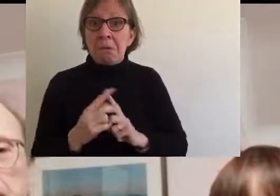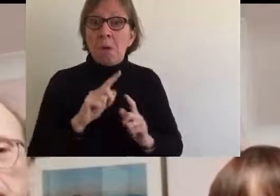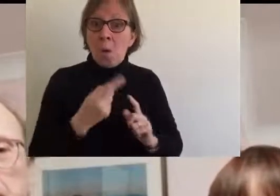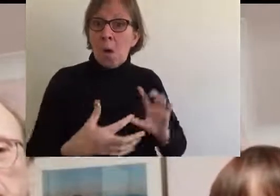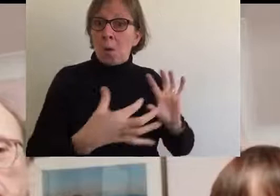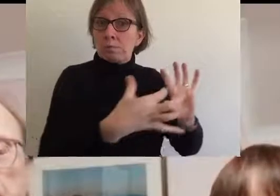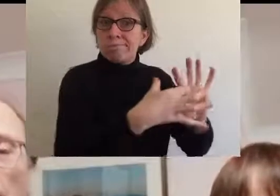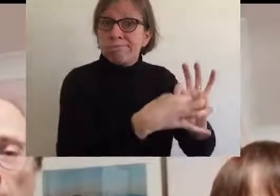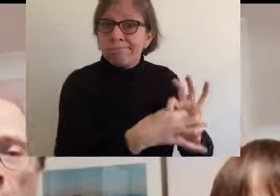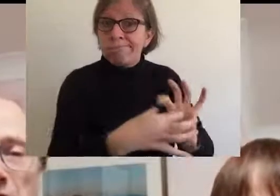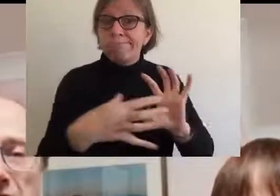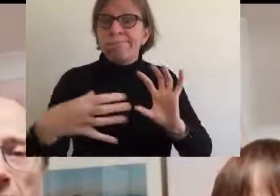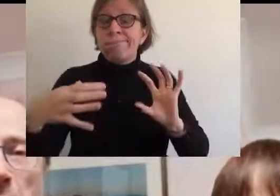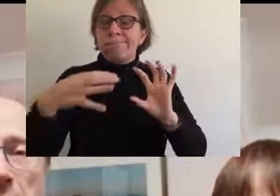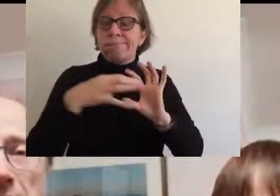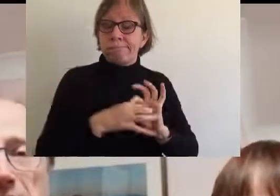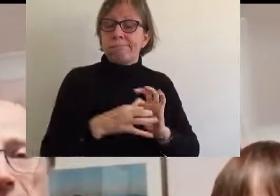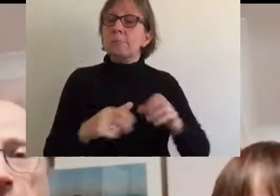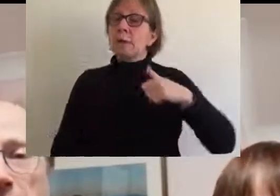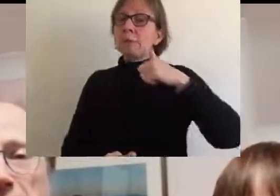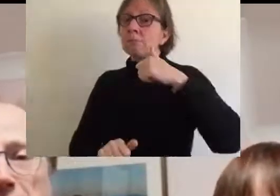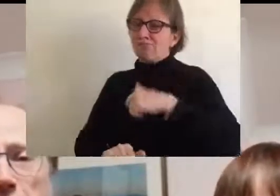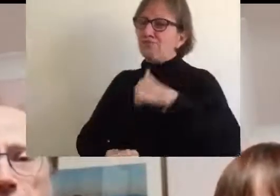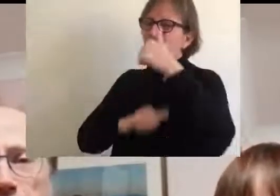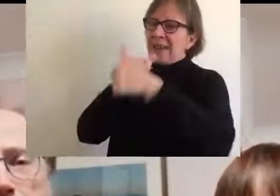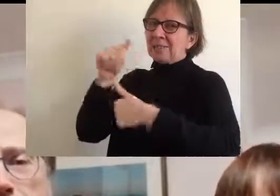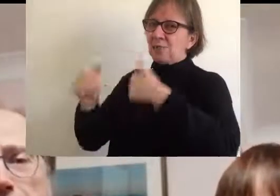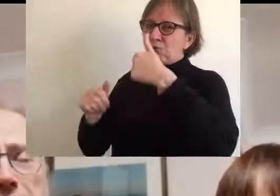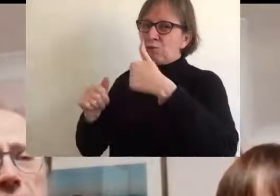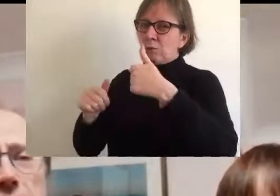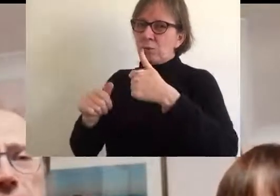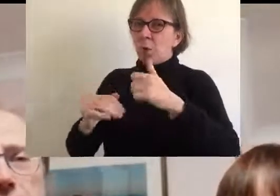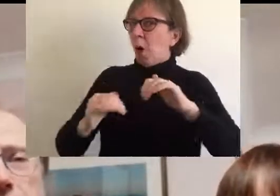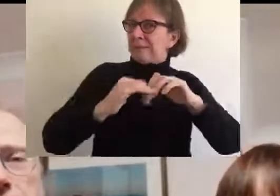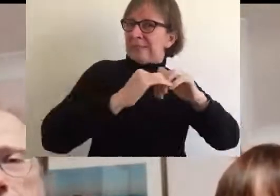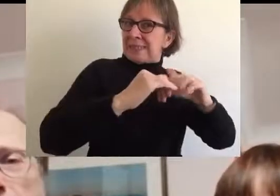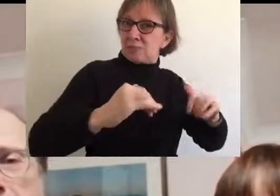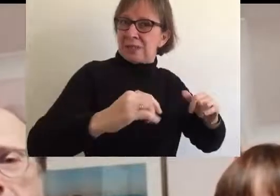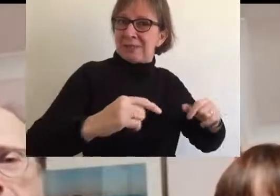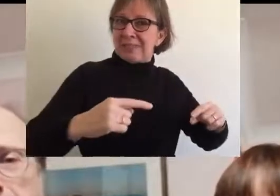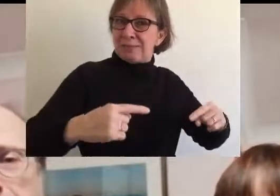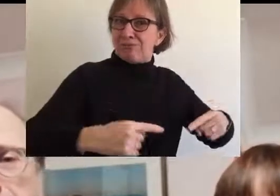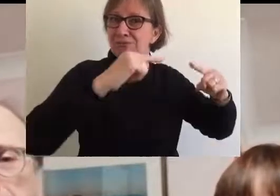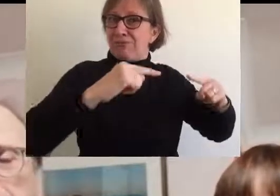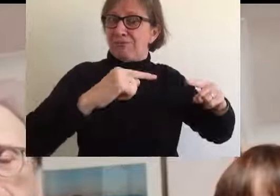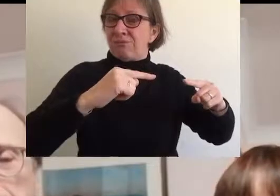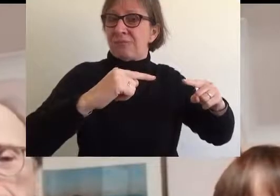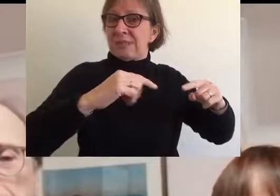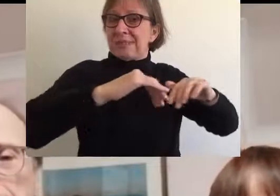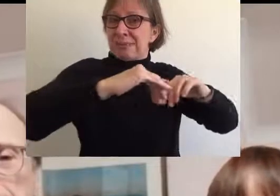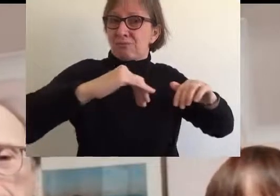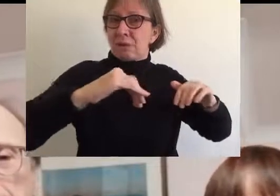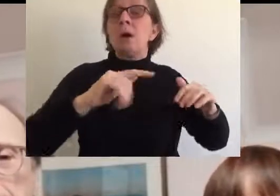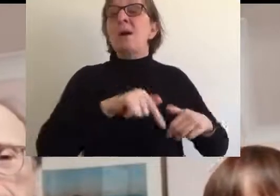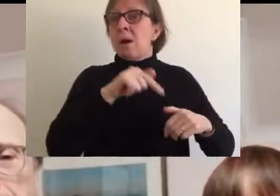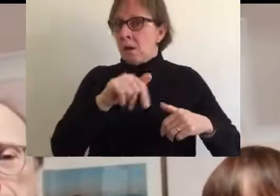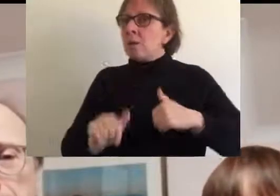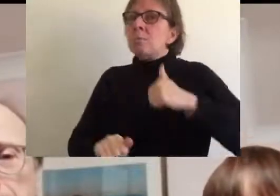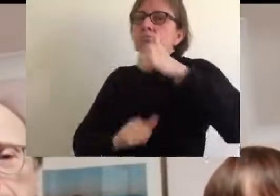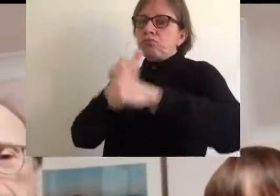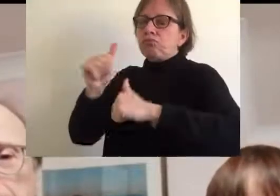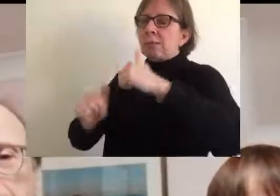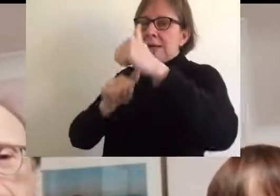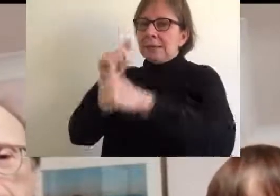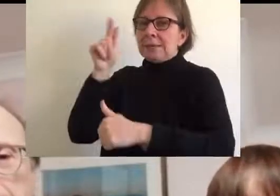reconciliation. We sing your praise in the midst of rifts and divisions. We sing your